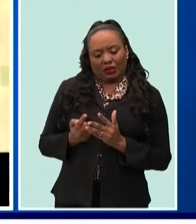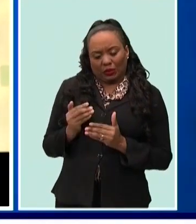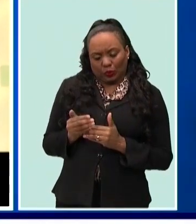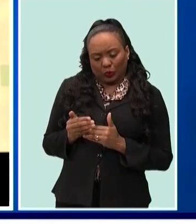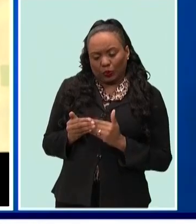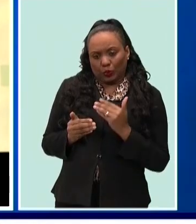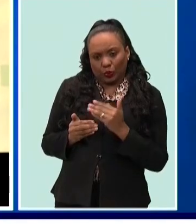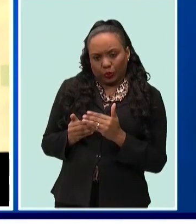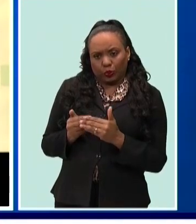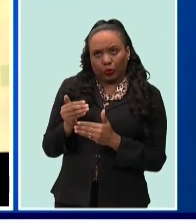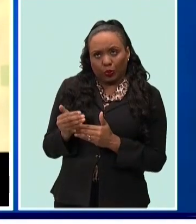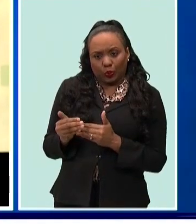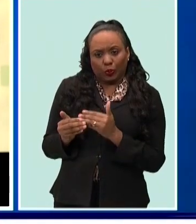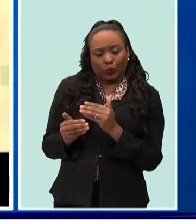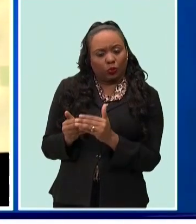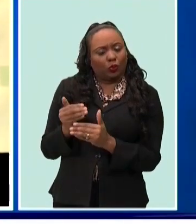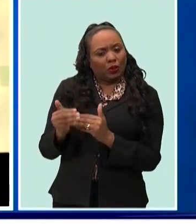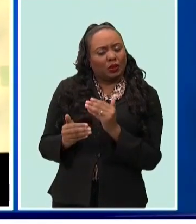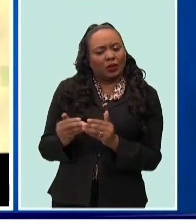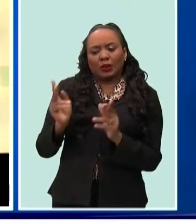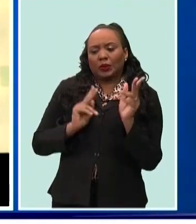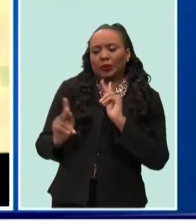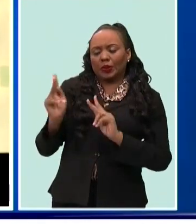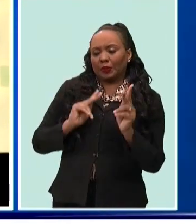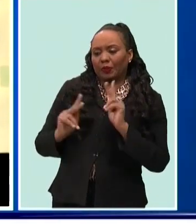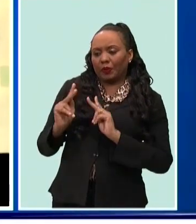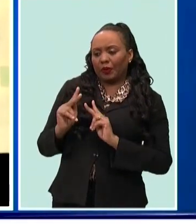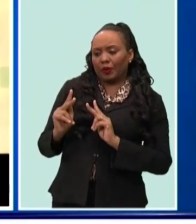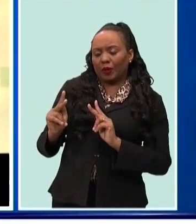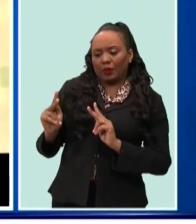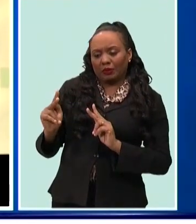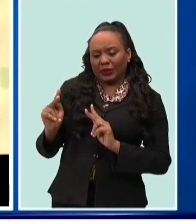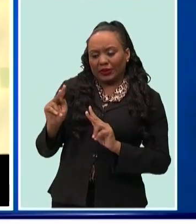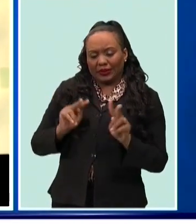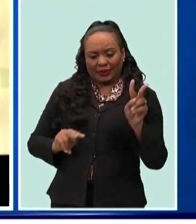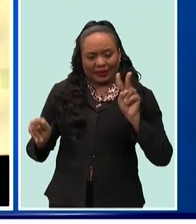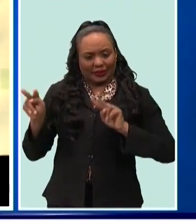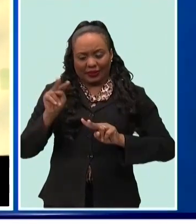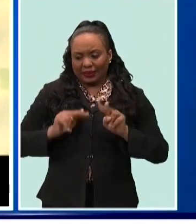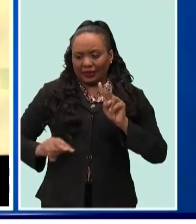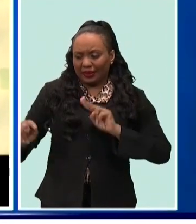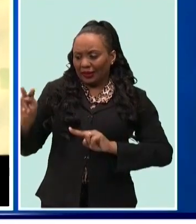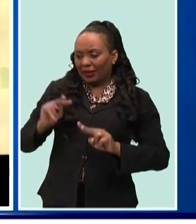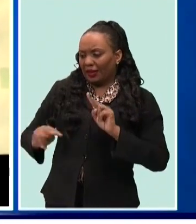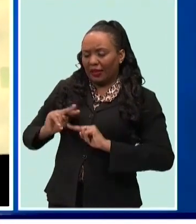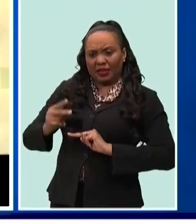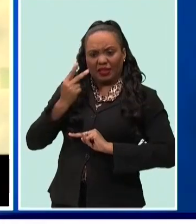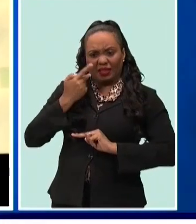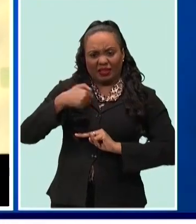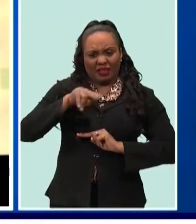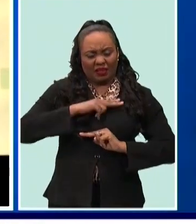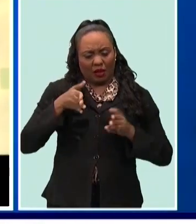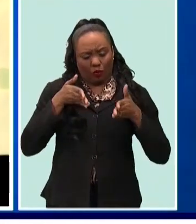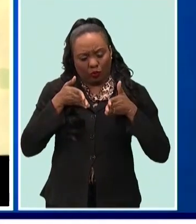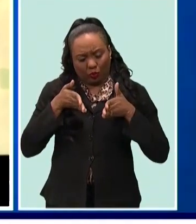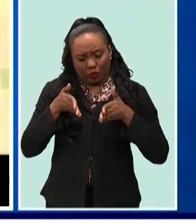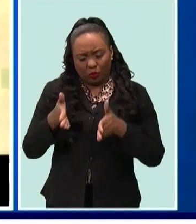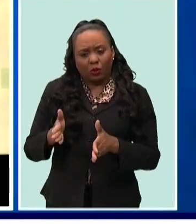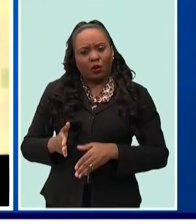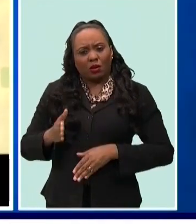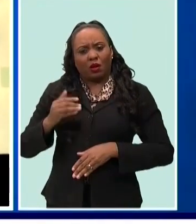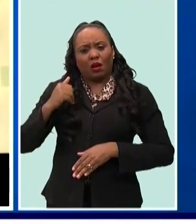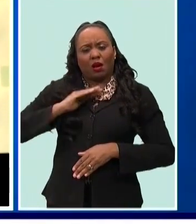are watching on see us passing the right road signs, see us on the right road, and